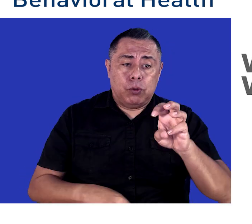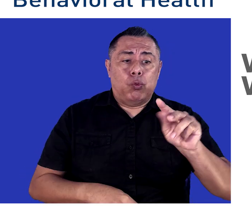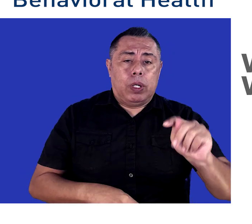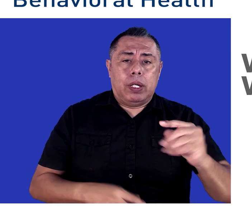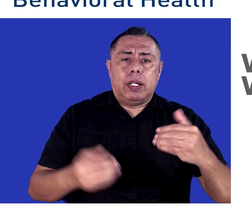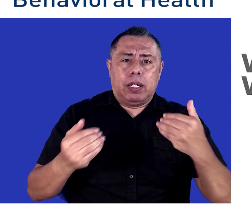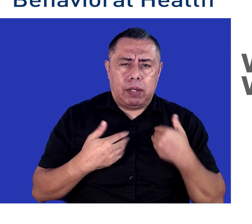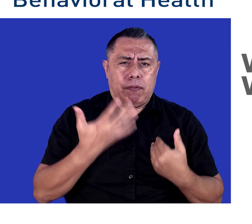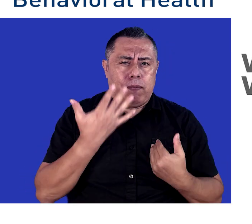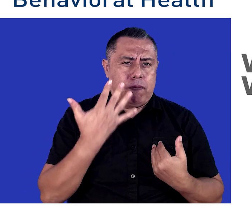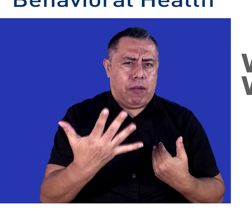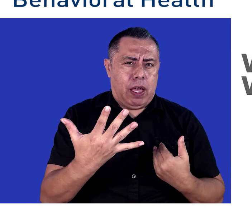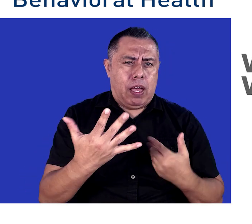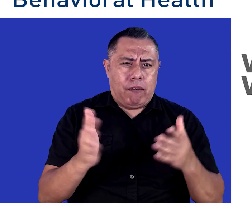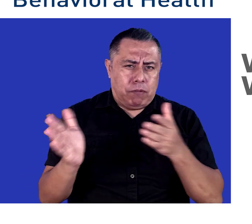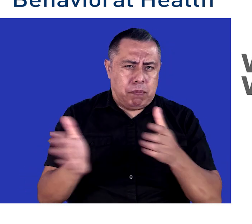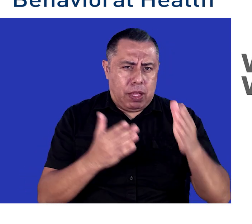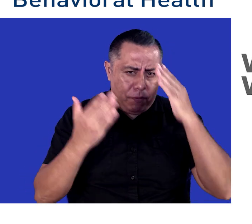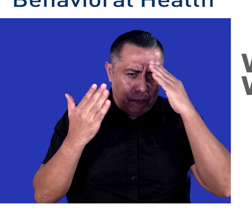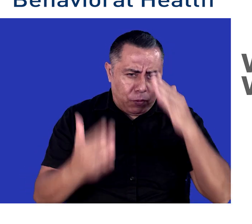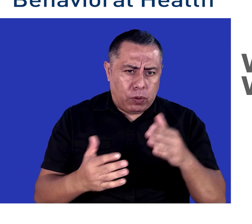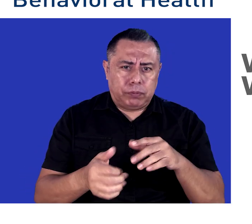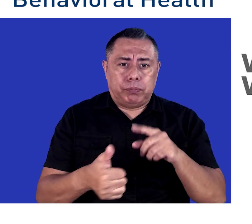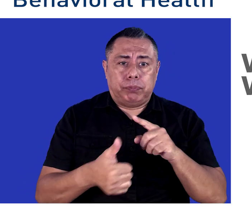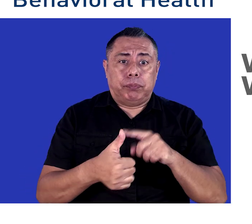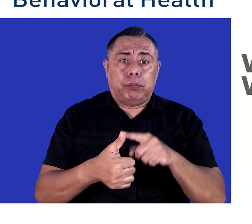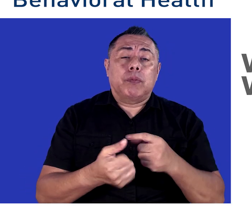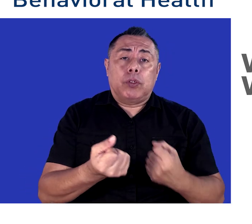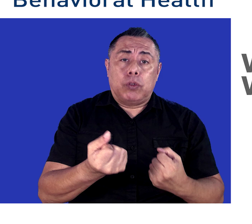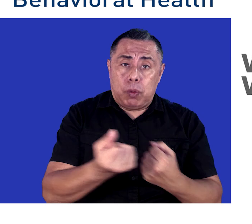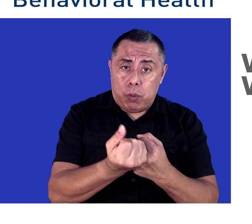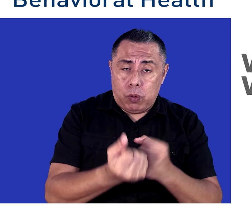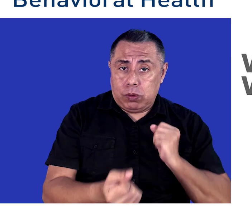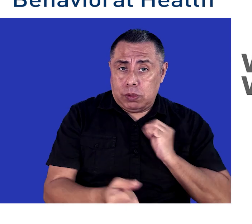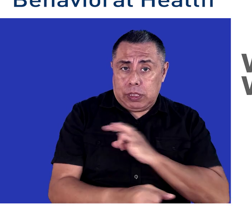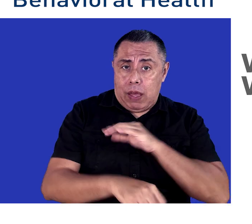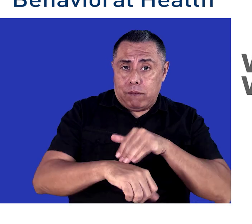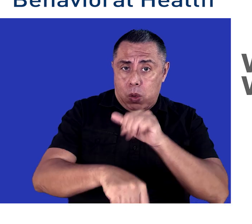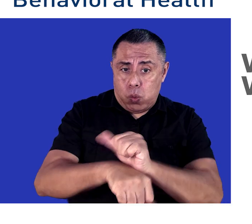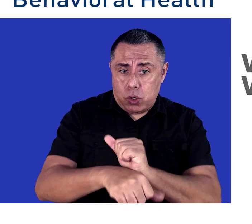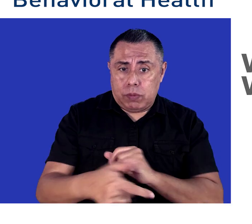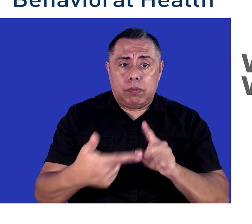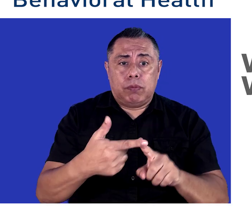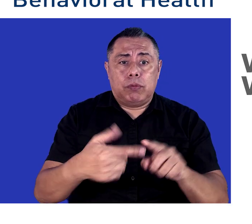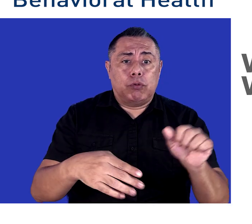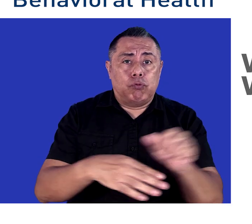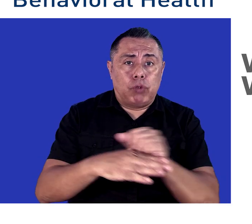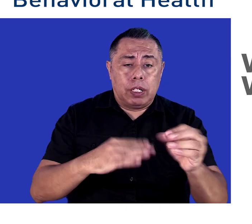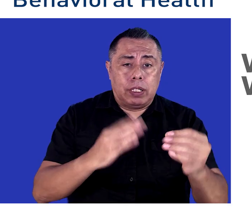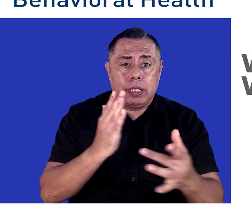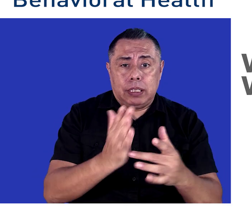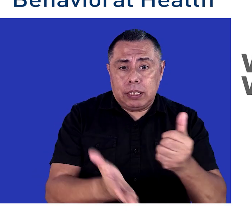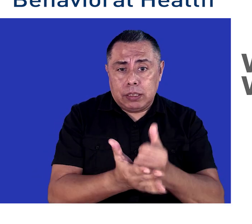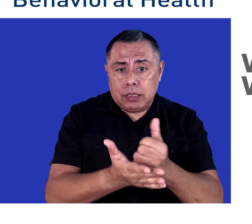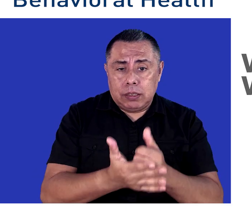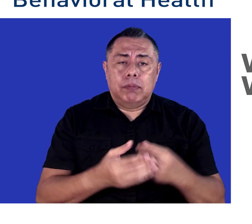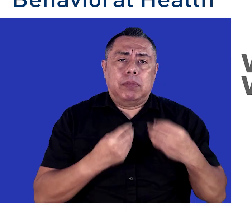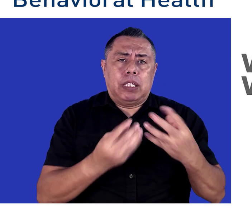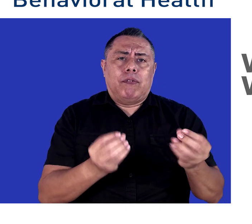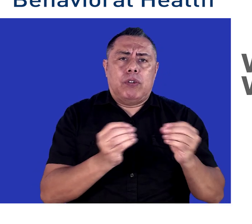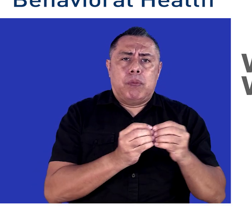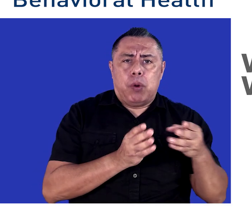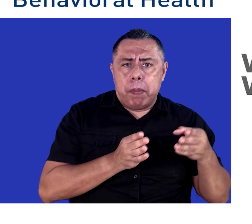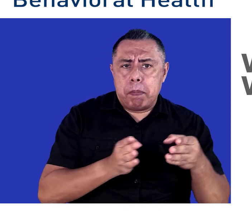5 established work plans or areas of focus in the WET plan: workforce staffing support, training and technical assistance,